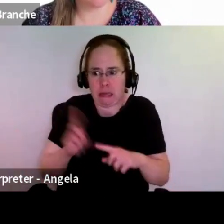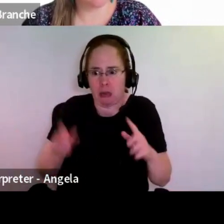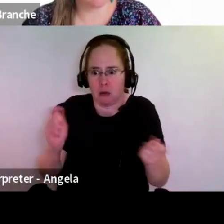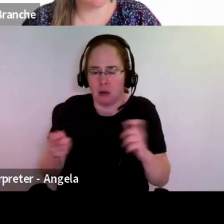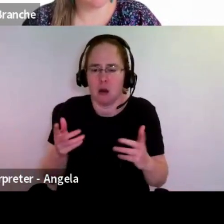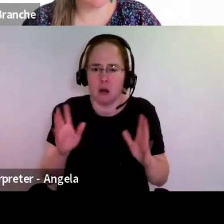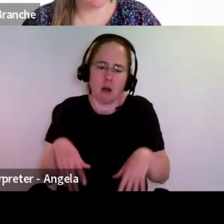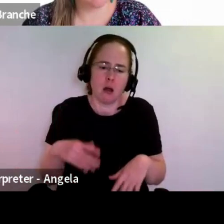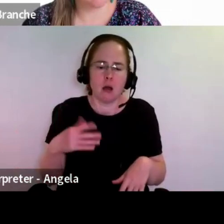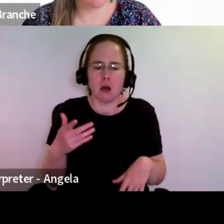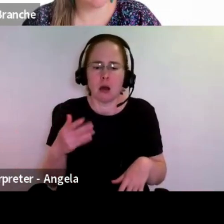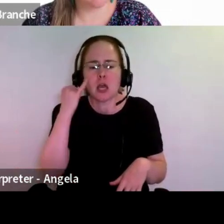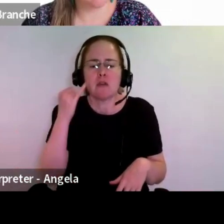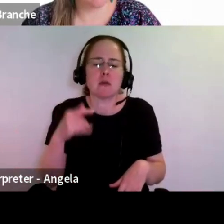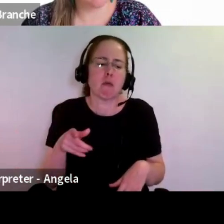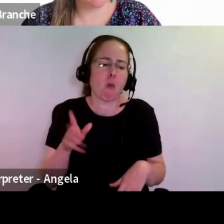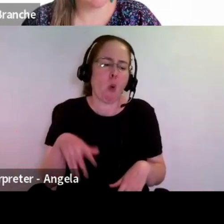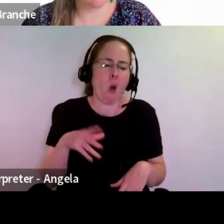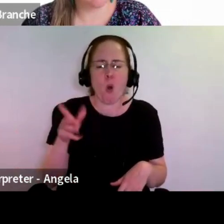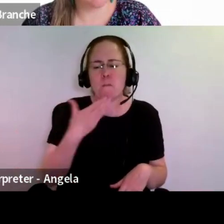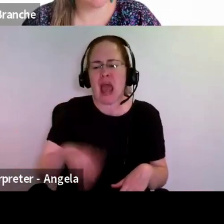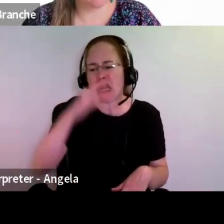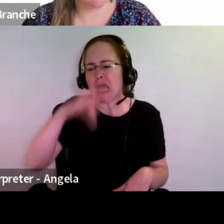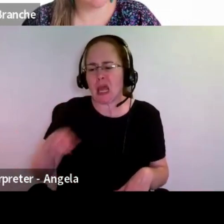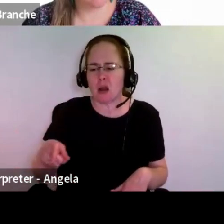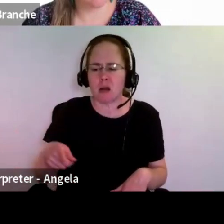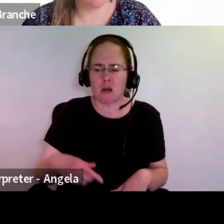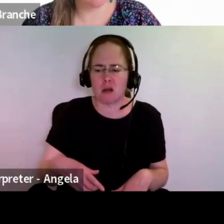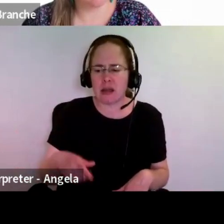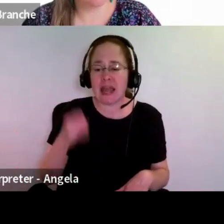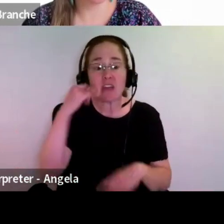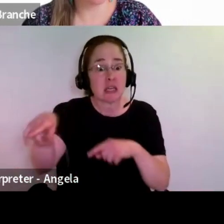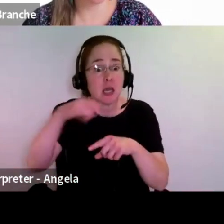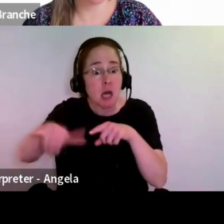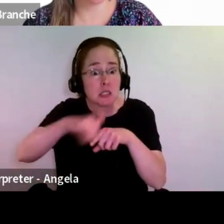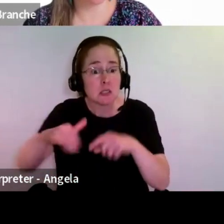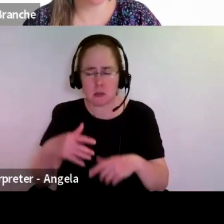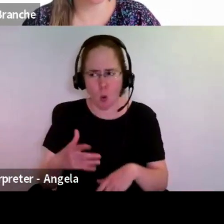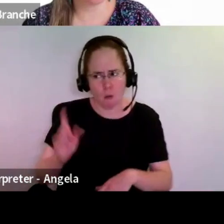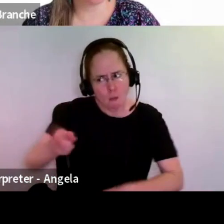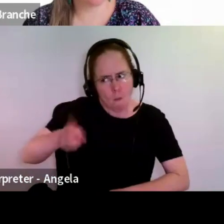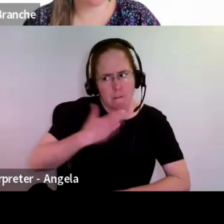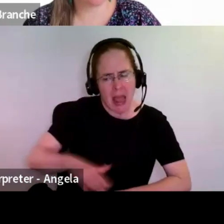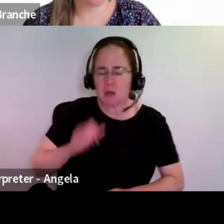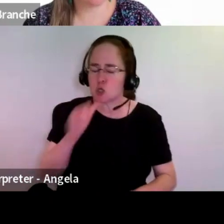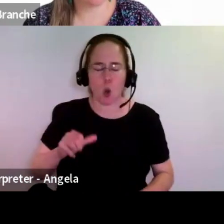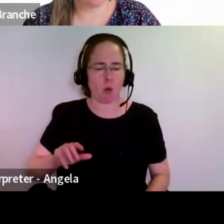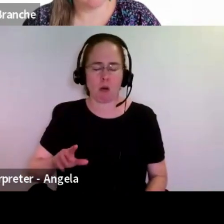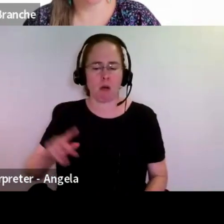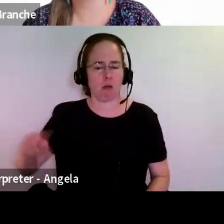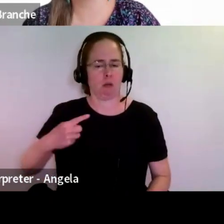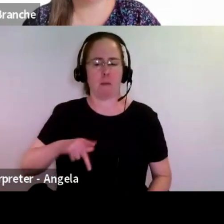oh, he's, you know, being, you know, a bad kid to you, or, you know, like, or if he cusses and stuff, you don't take it personal. You have